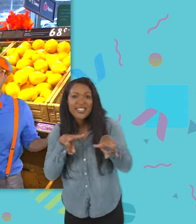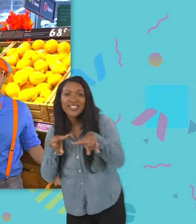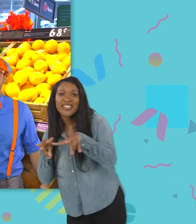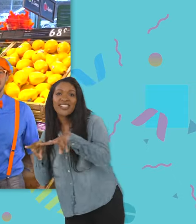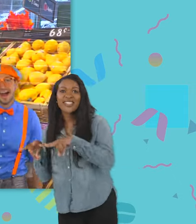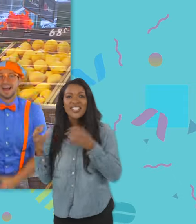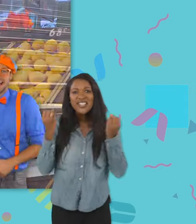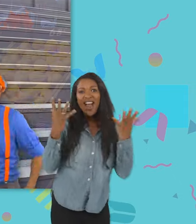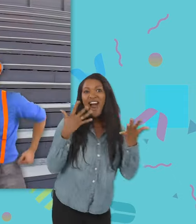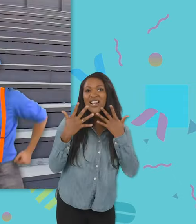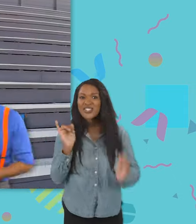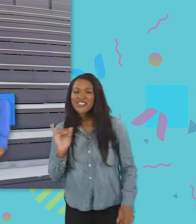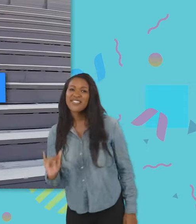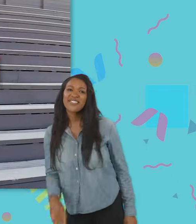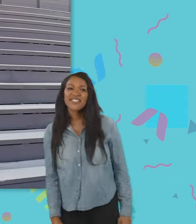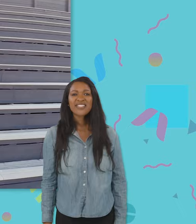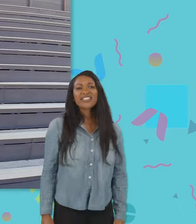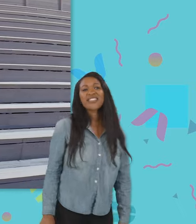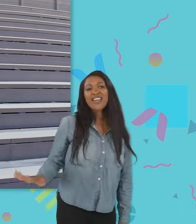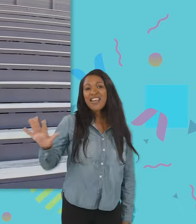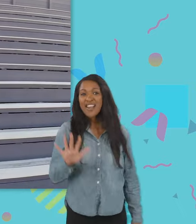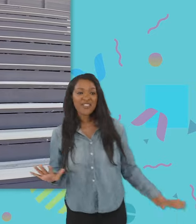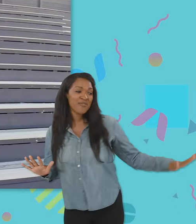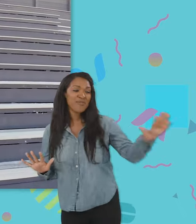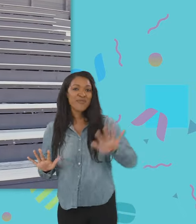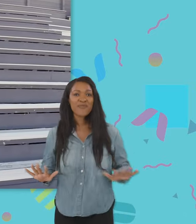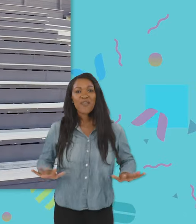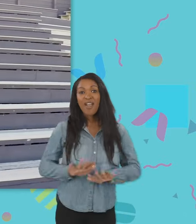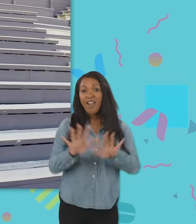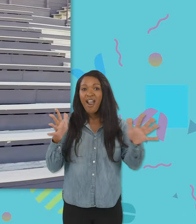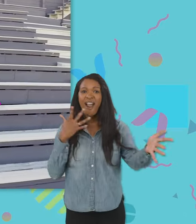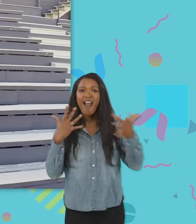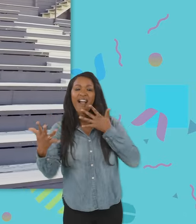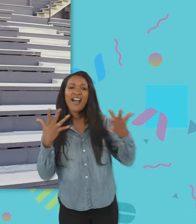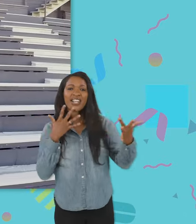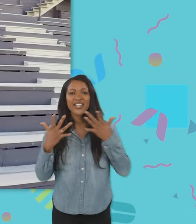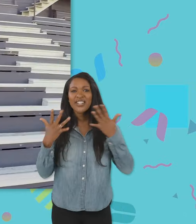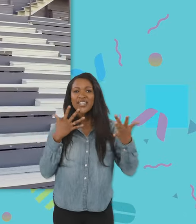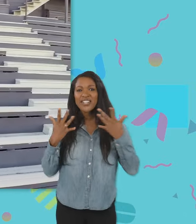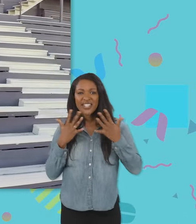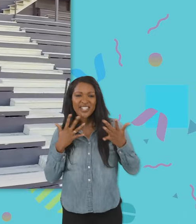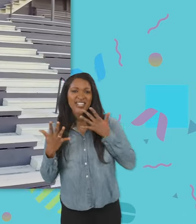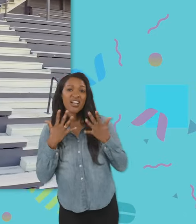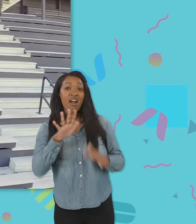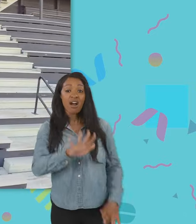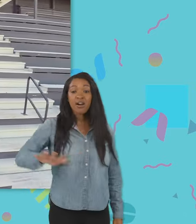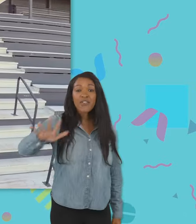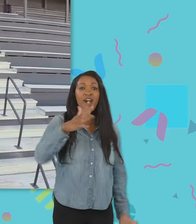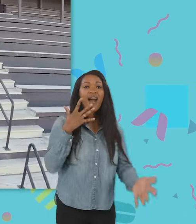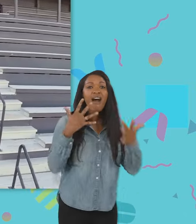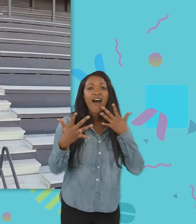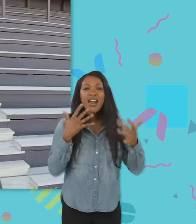too. Everywhere you look, there's colors all around. Anywhere you look, there's a color to